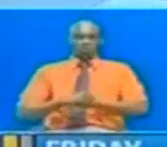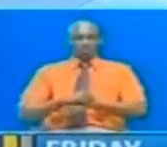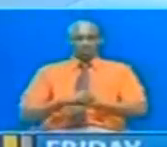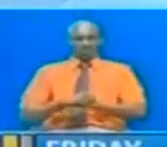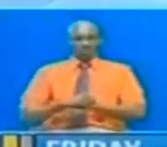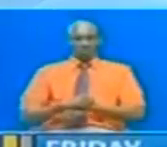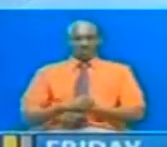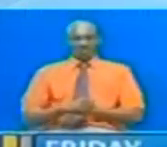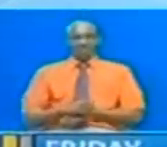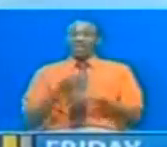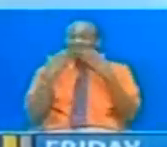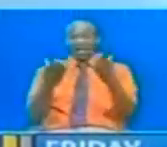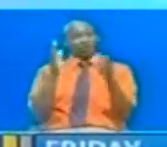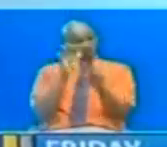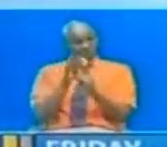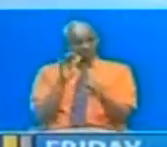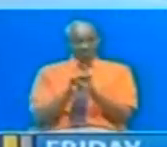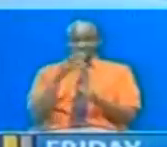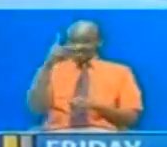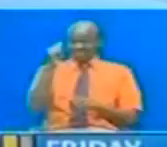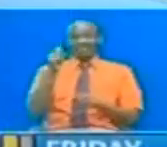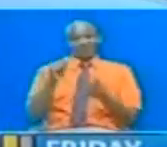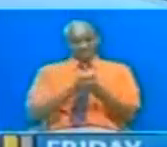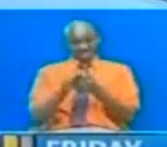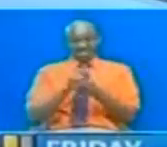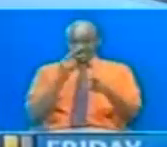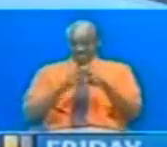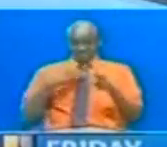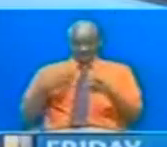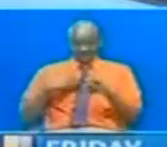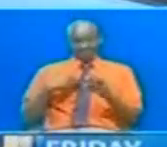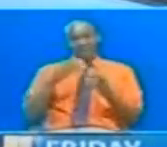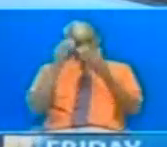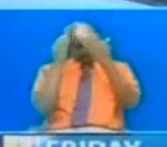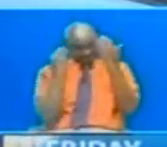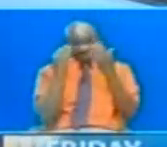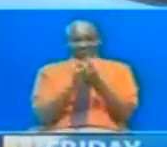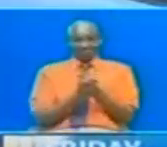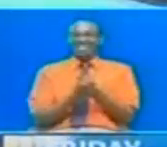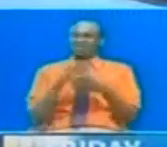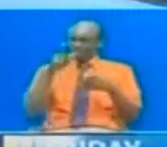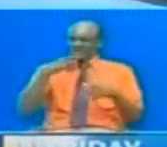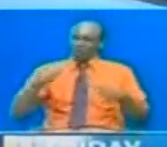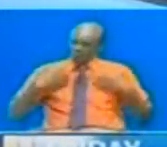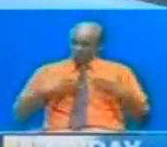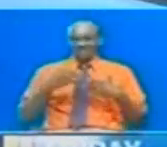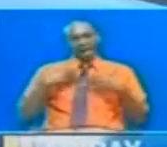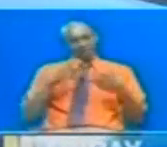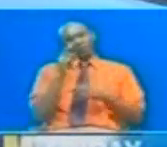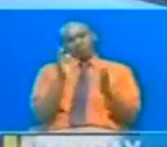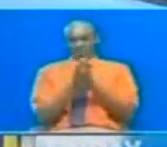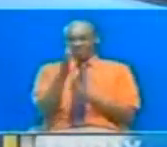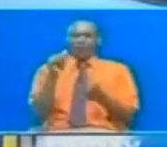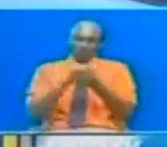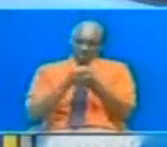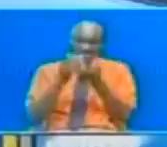to class. Well, thank you very much for watching KTN Friday Briefing. My name is Betty Kialo. Always a pleasure having your company every